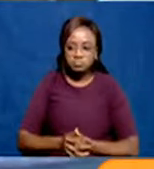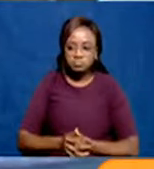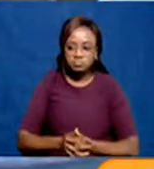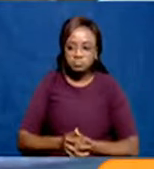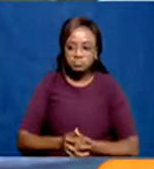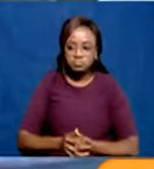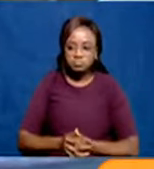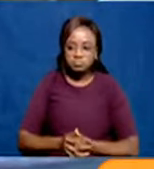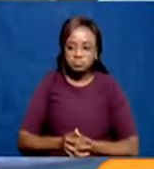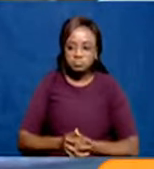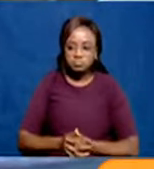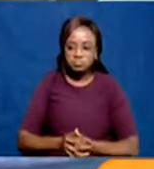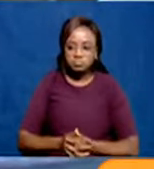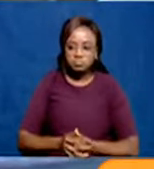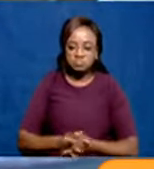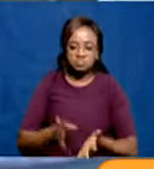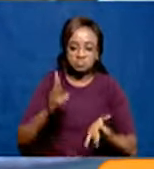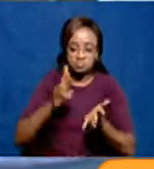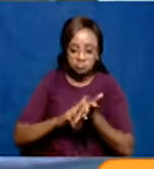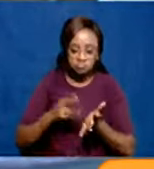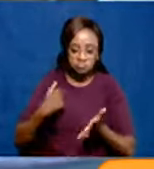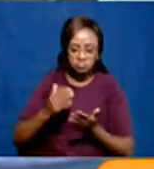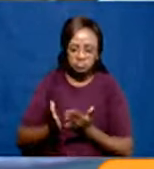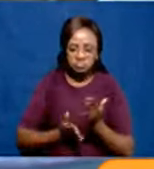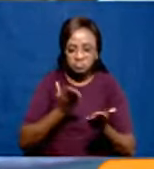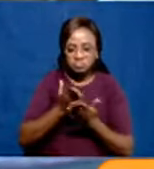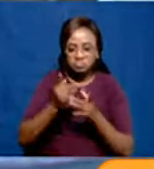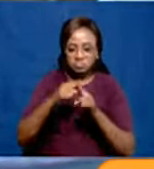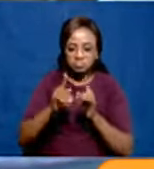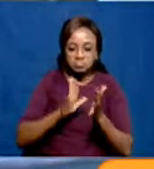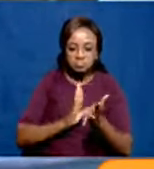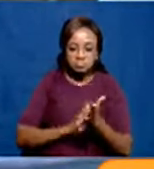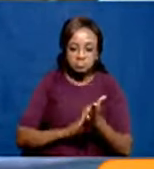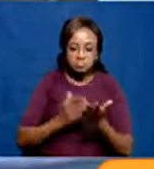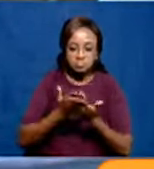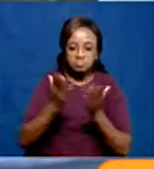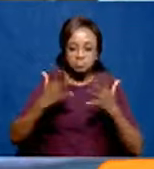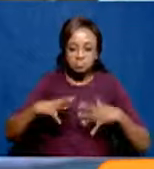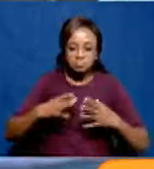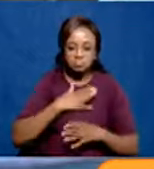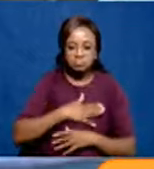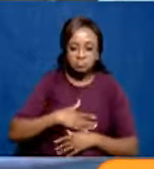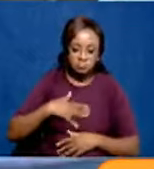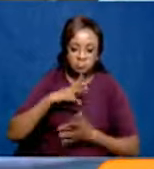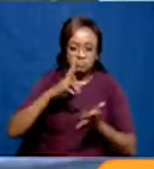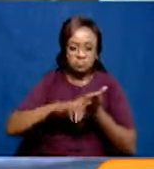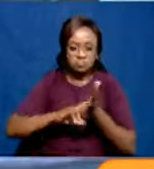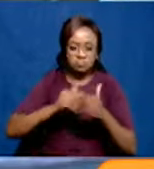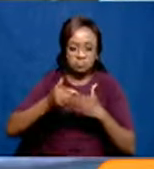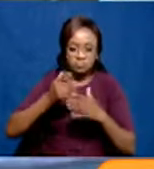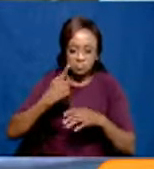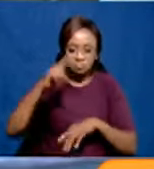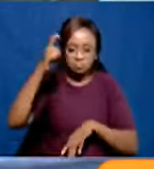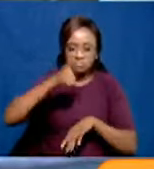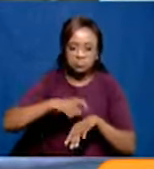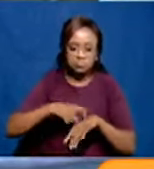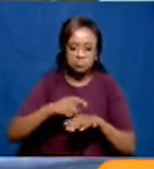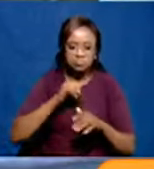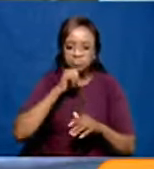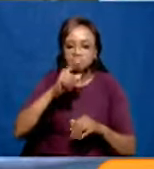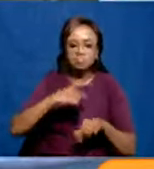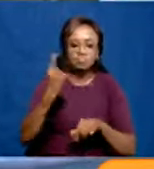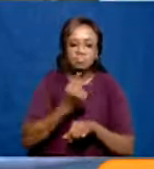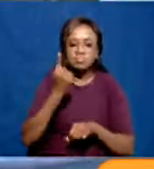prerequisite, registration, we are proposing and we are recommending to people, please register in advance, not at the point when you need care, because there'll be